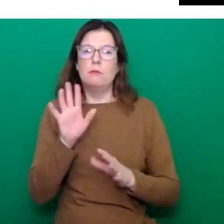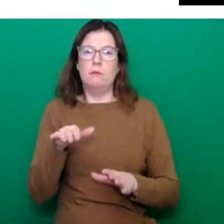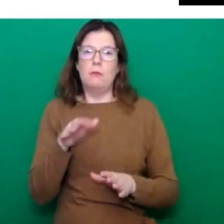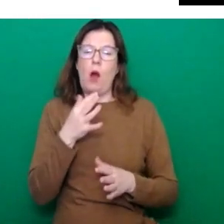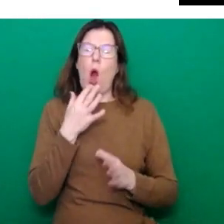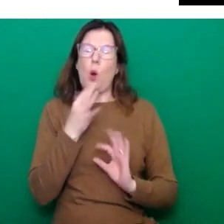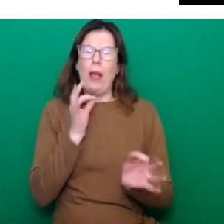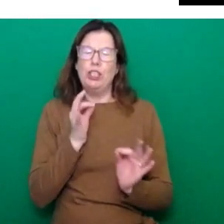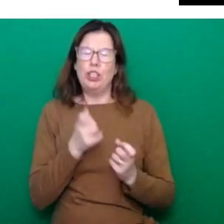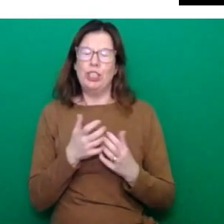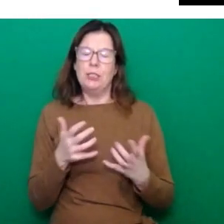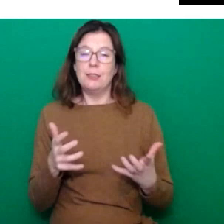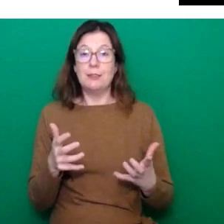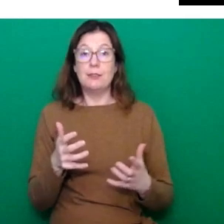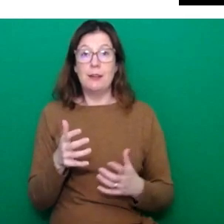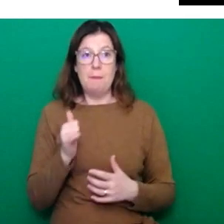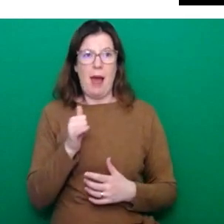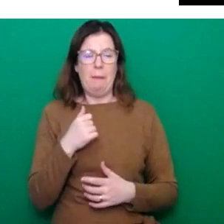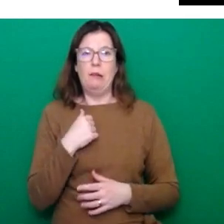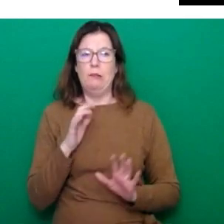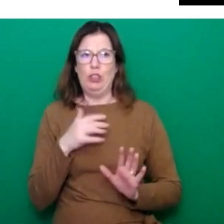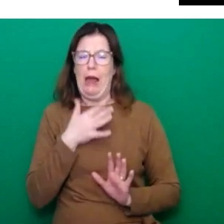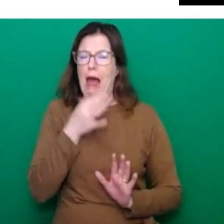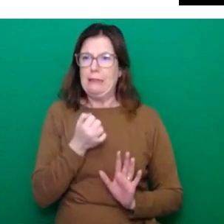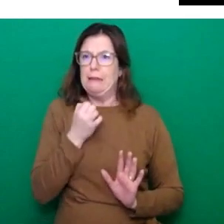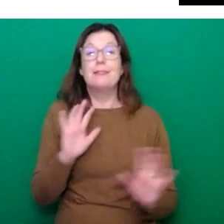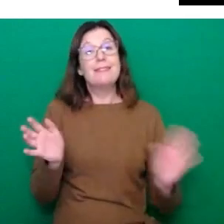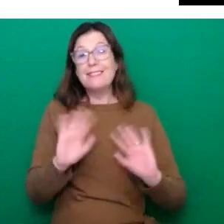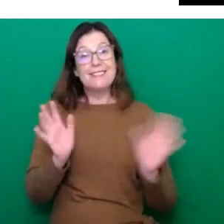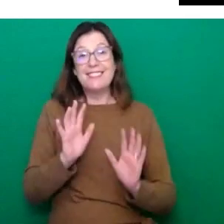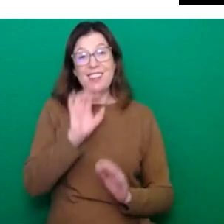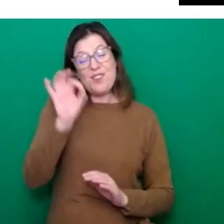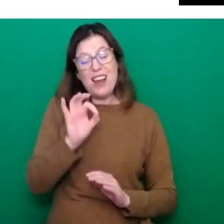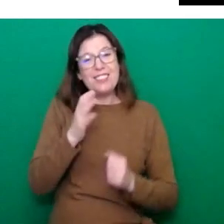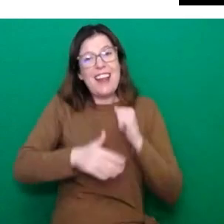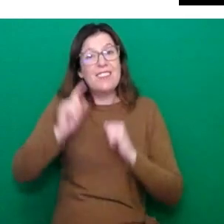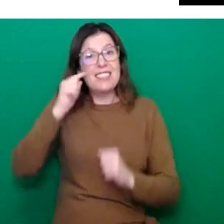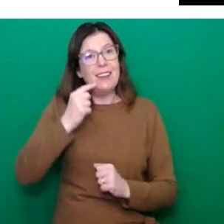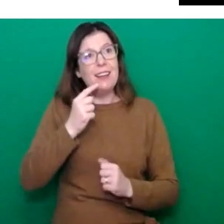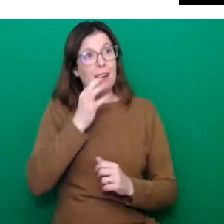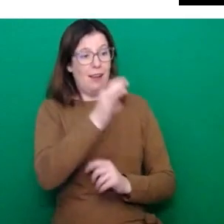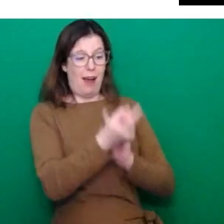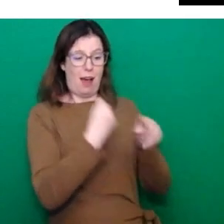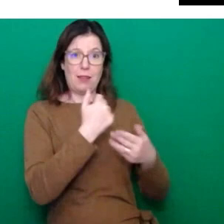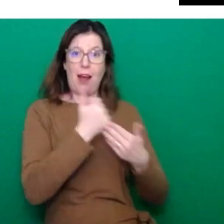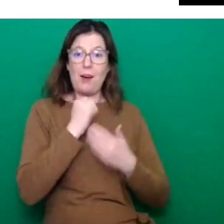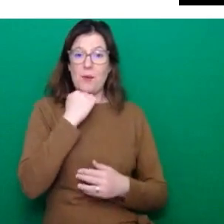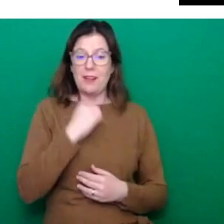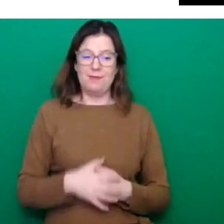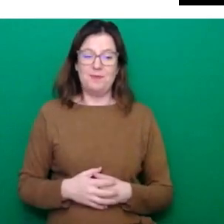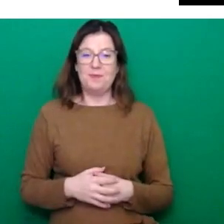many questions, even if they seem like silly questions, because they're really not, and it will really help you. We always